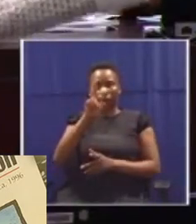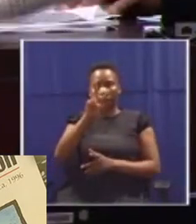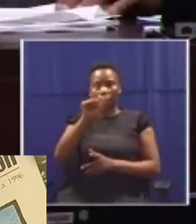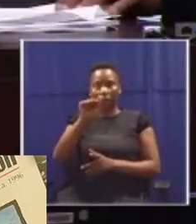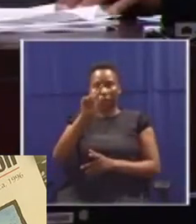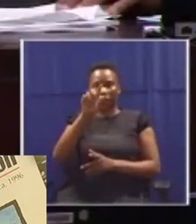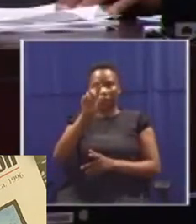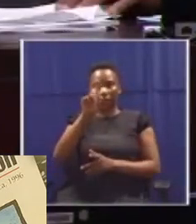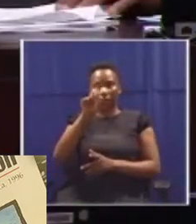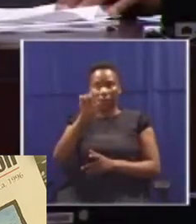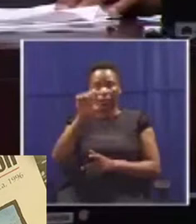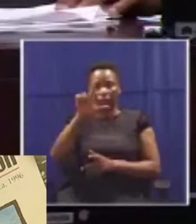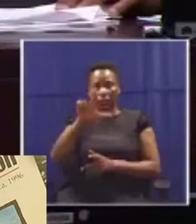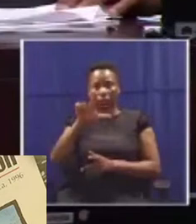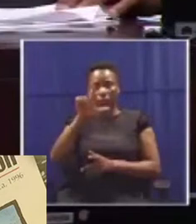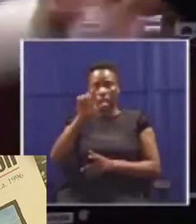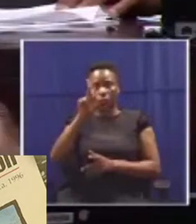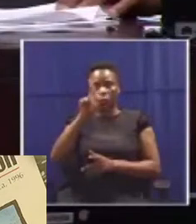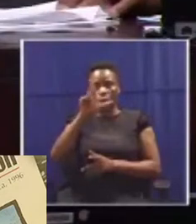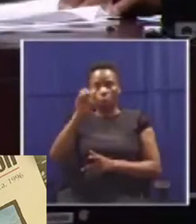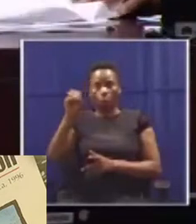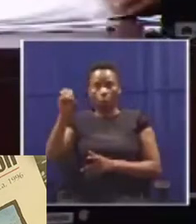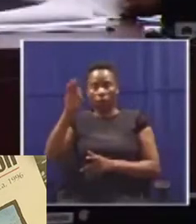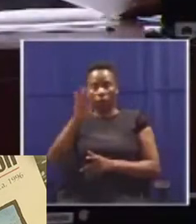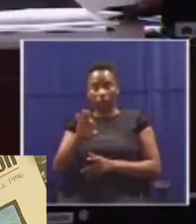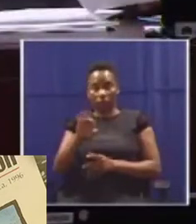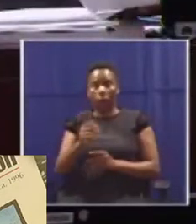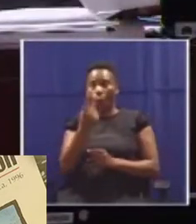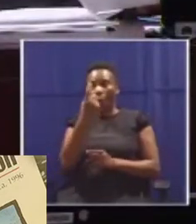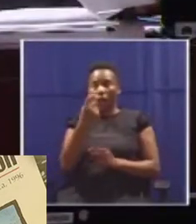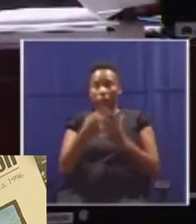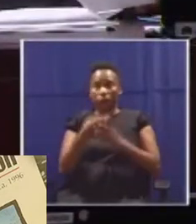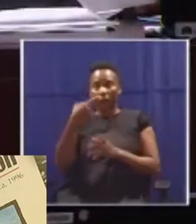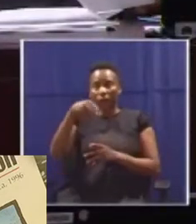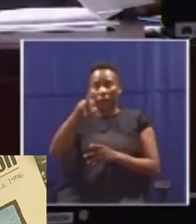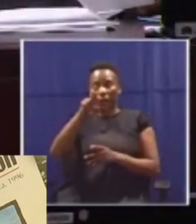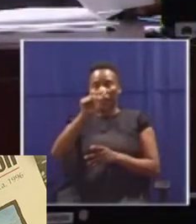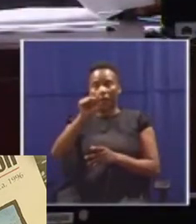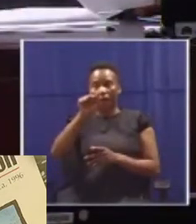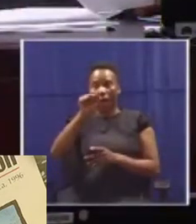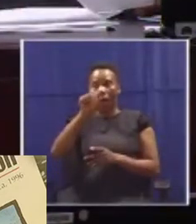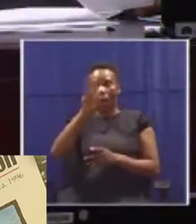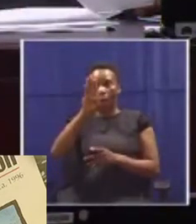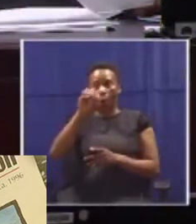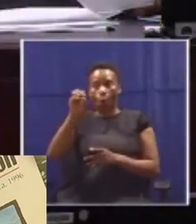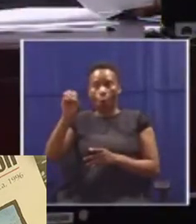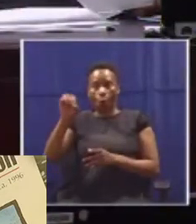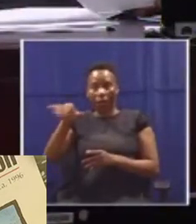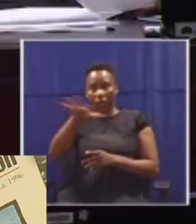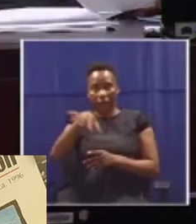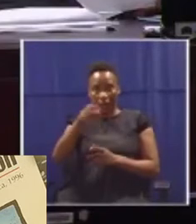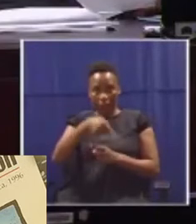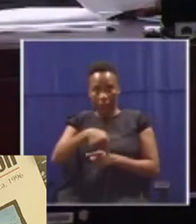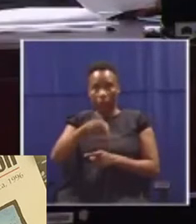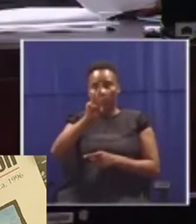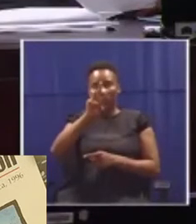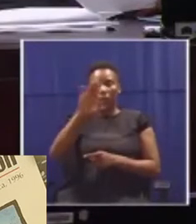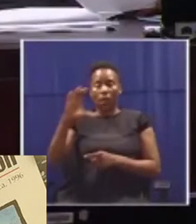One of them is Grabo, around this area of the Western Cape. Grabo,